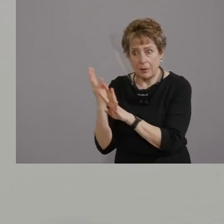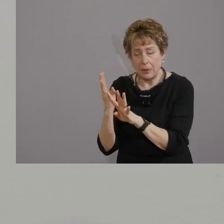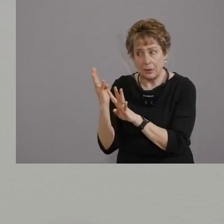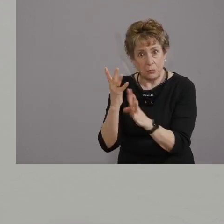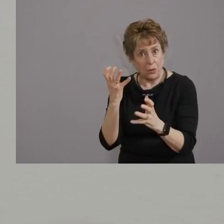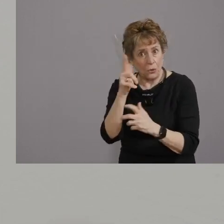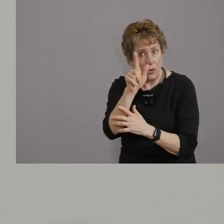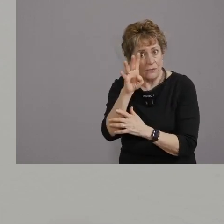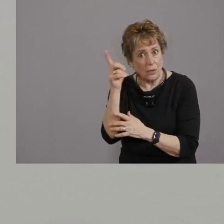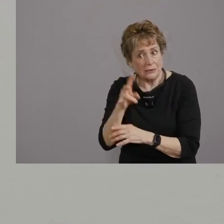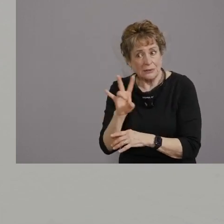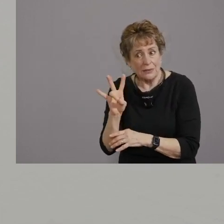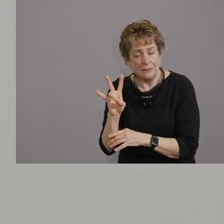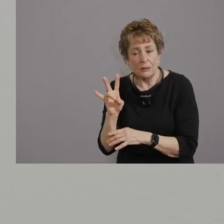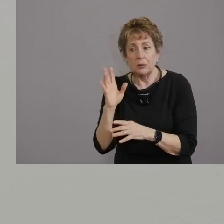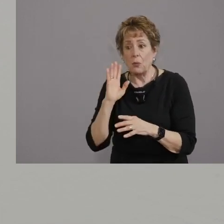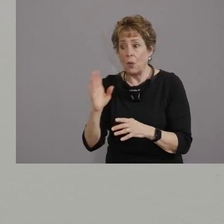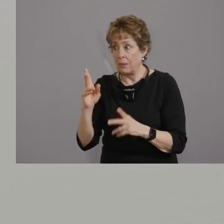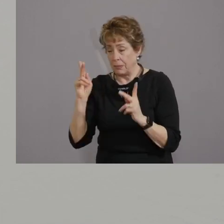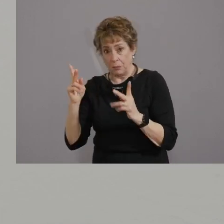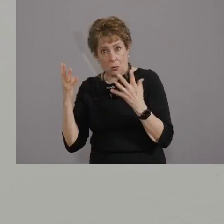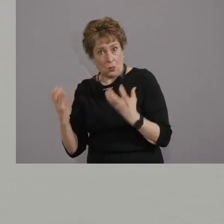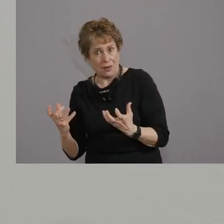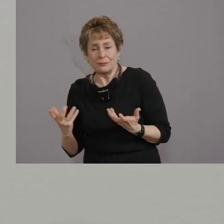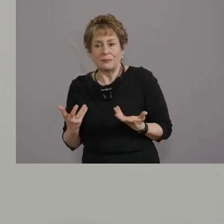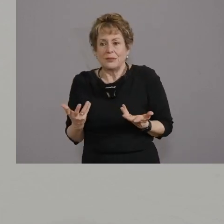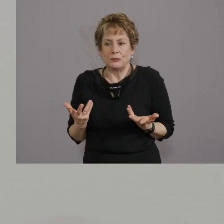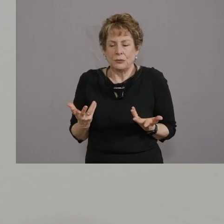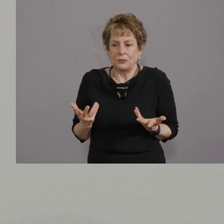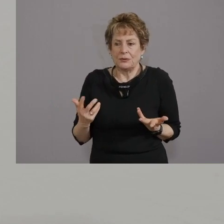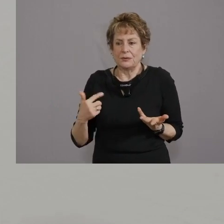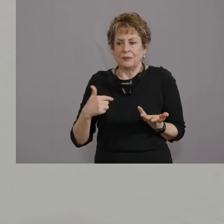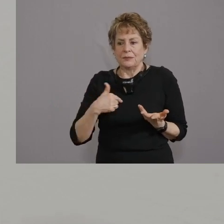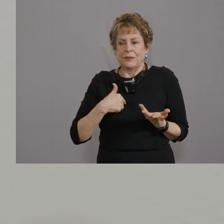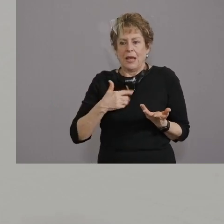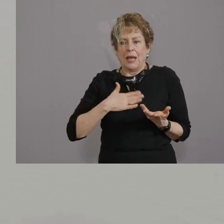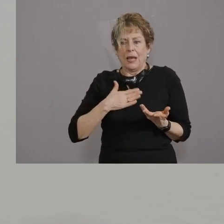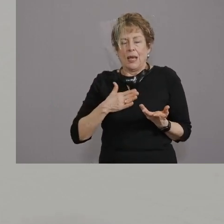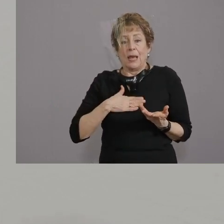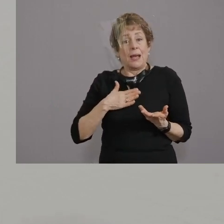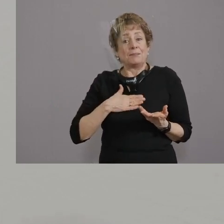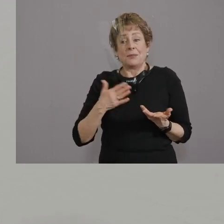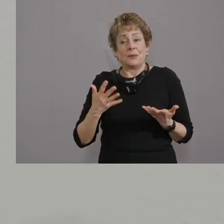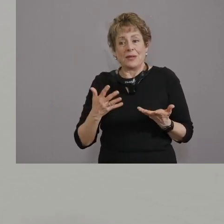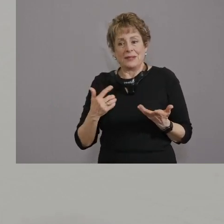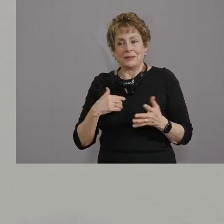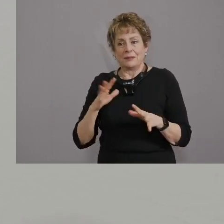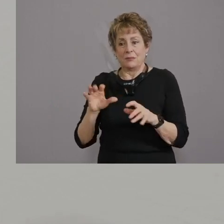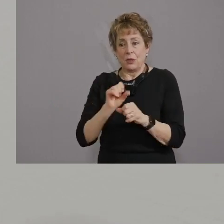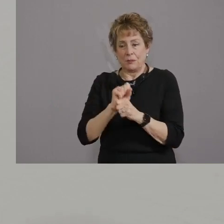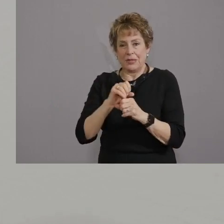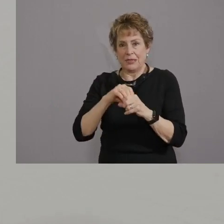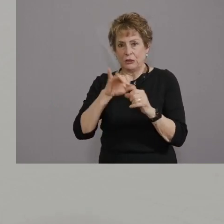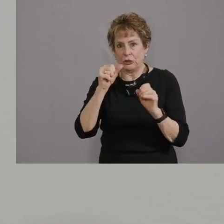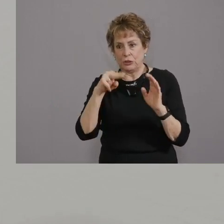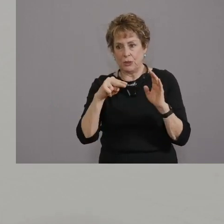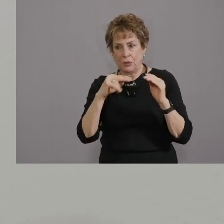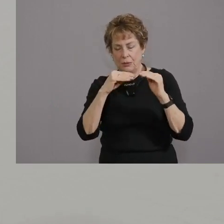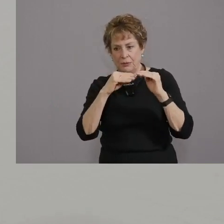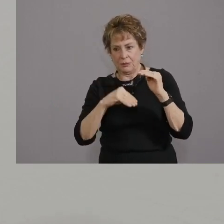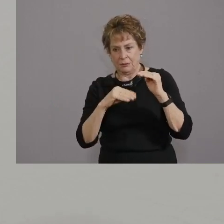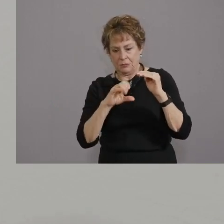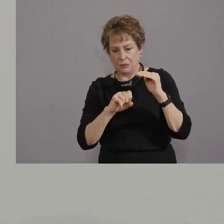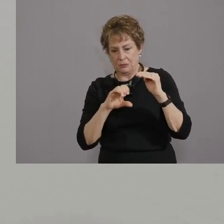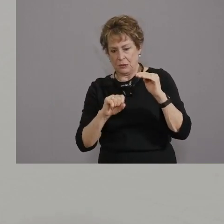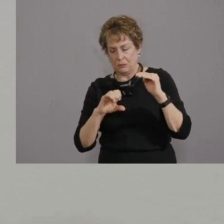vaccine, but we were pleasantly surprised that all of our appointments through January booked. And so that includes